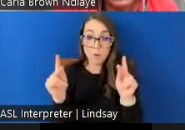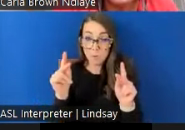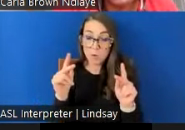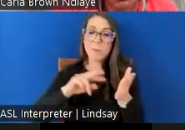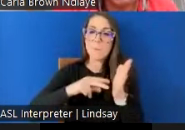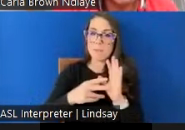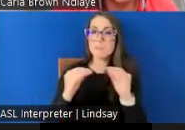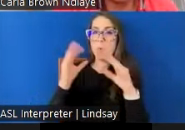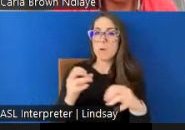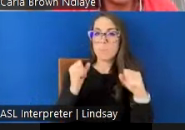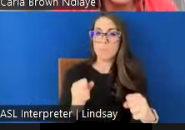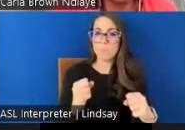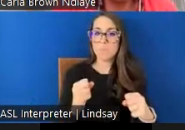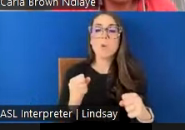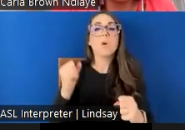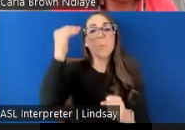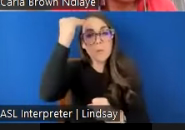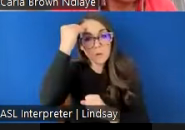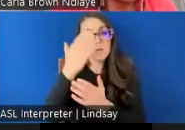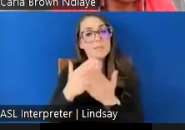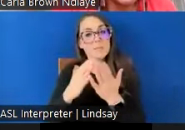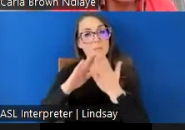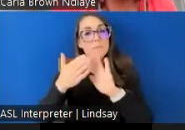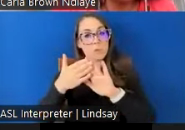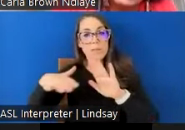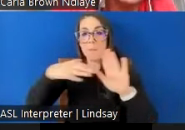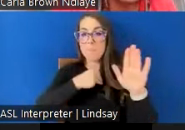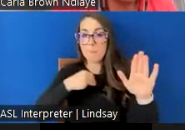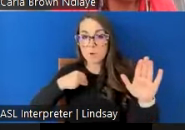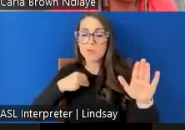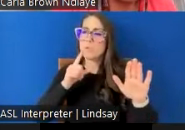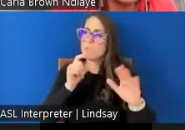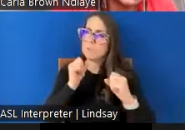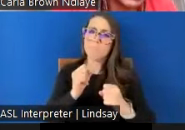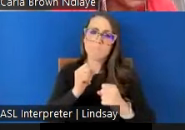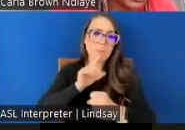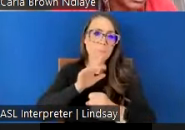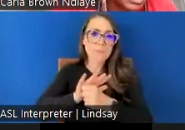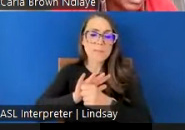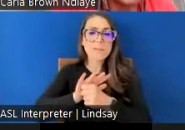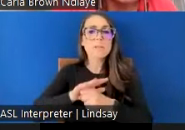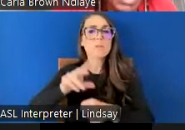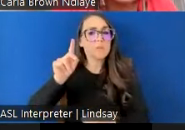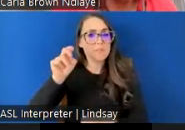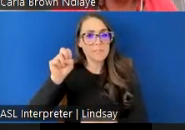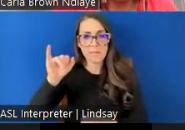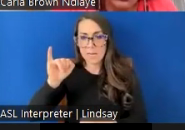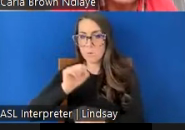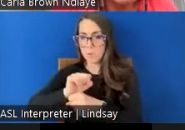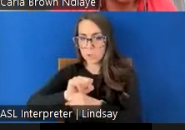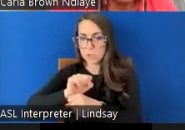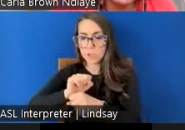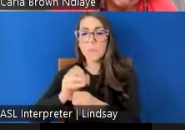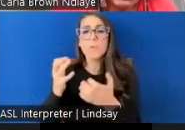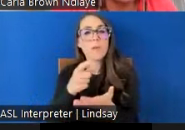some really strong members who are committed to DEI work. And we would like them to be